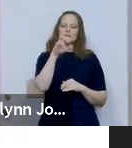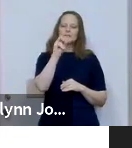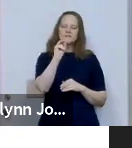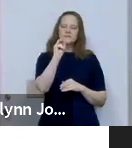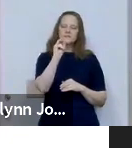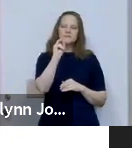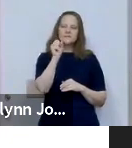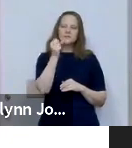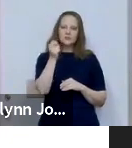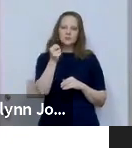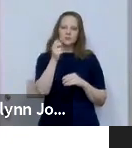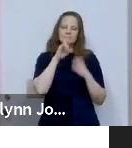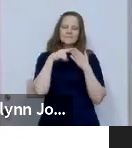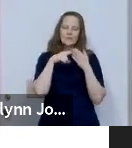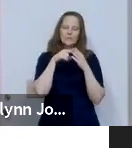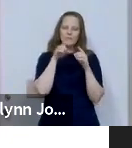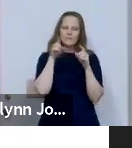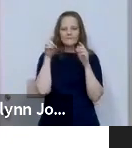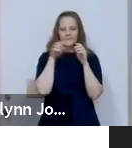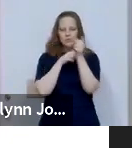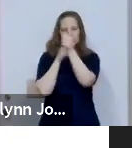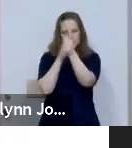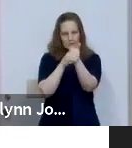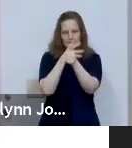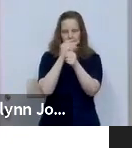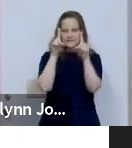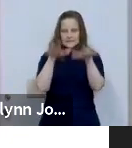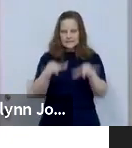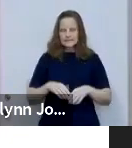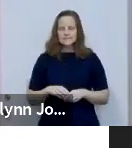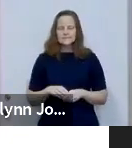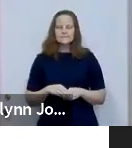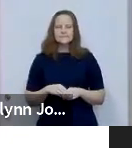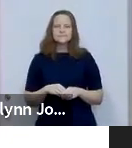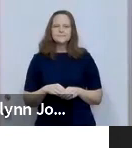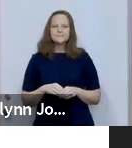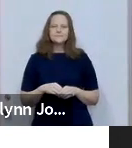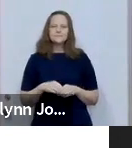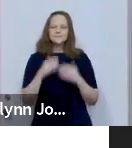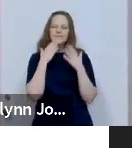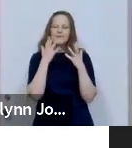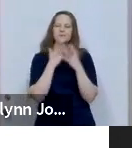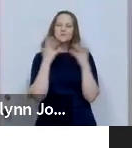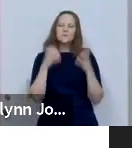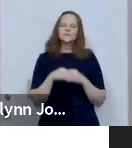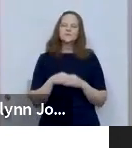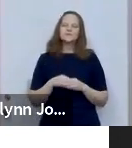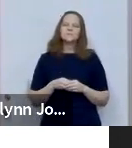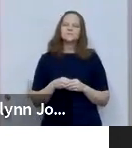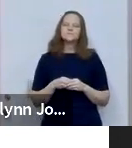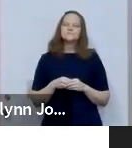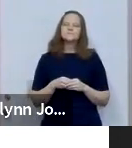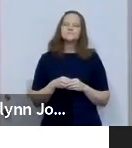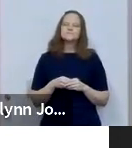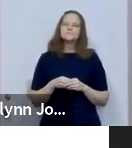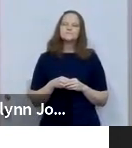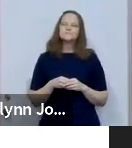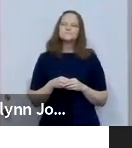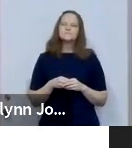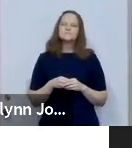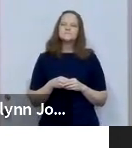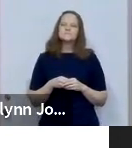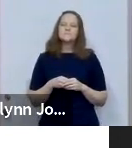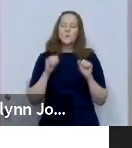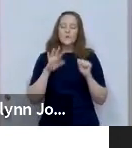talk about our tracing and testing. Thanks so much, Brandy. I appreciate that. Thank you, Dr. Smatresk, for having us here today so that we can